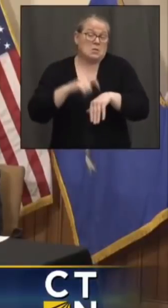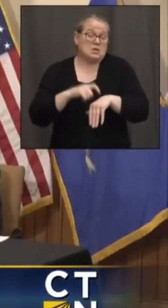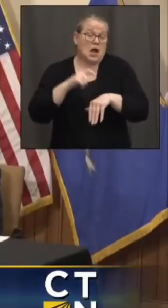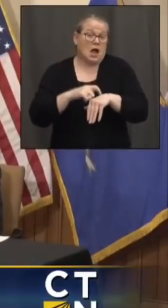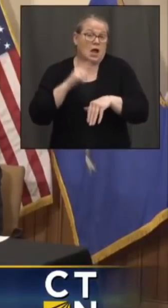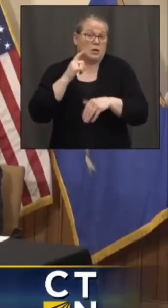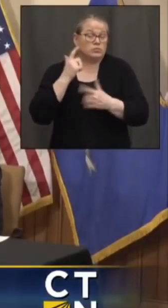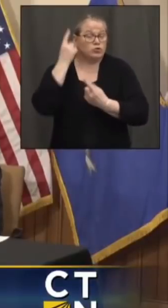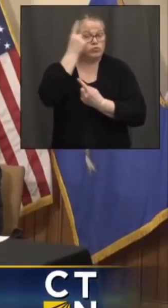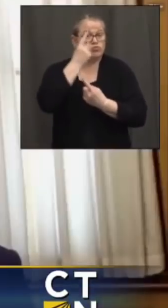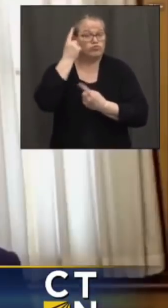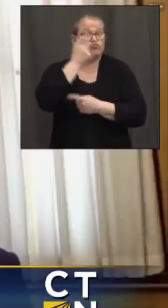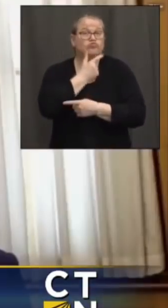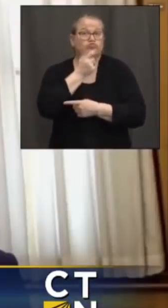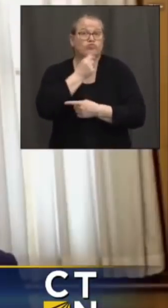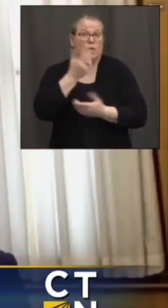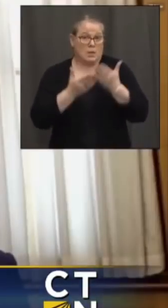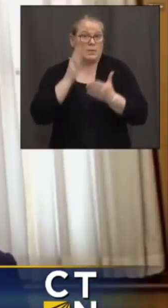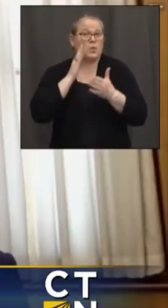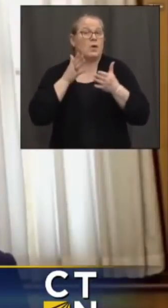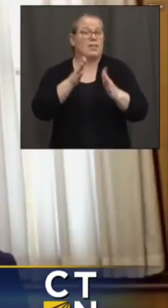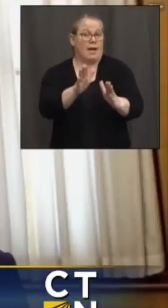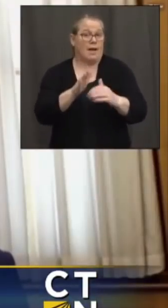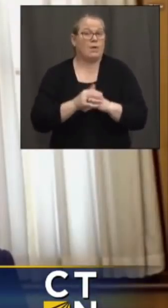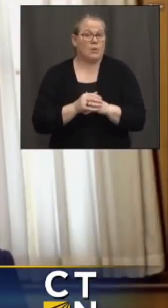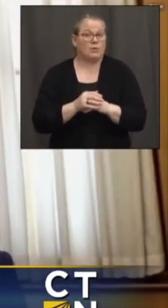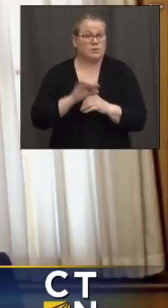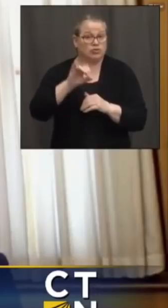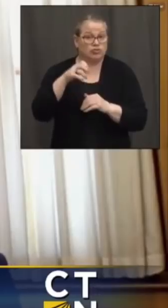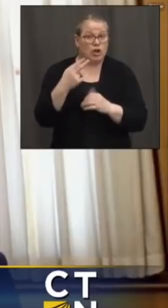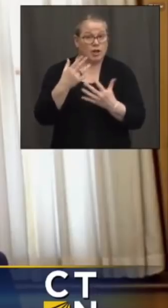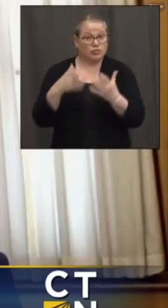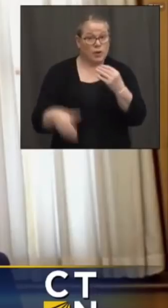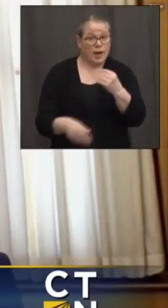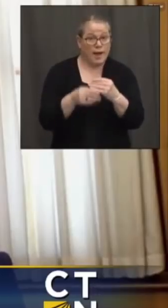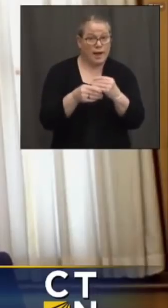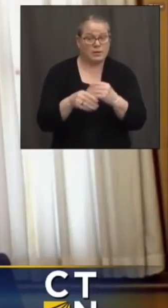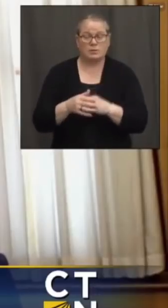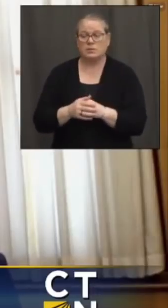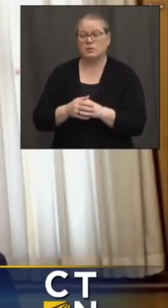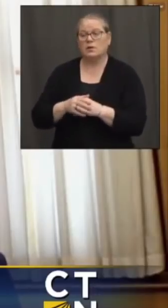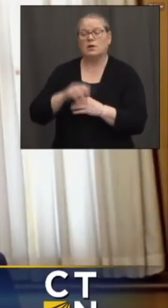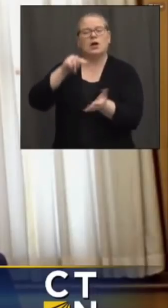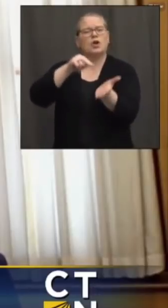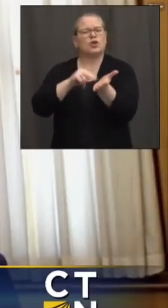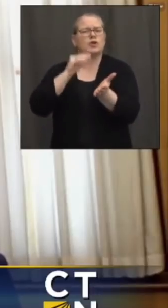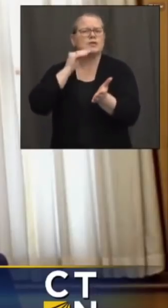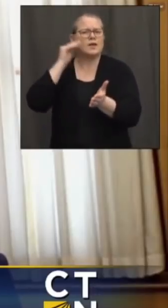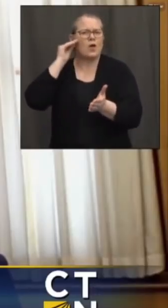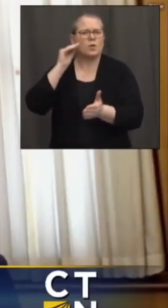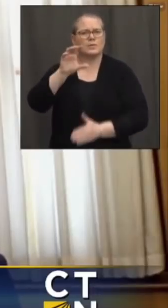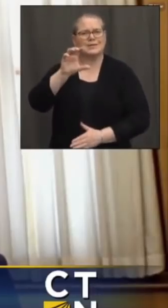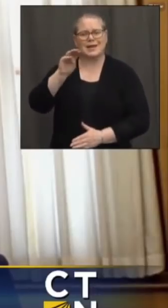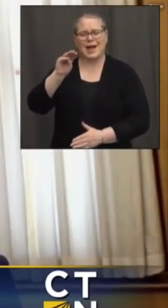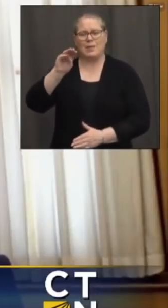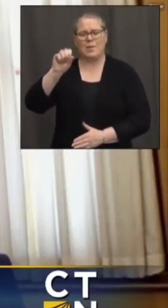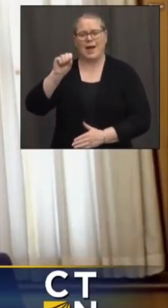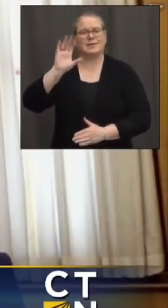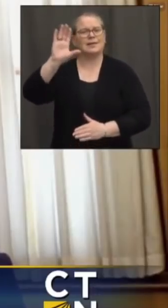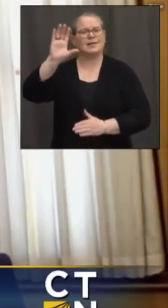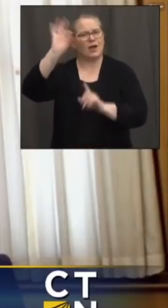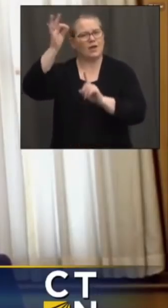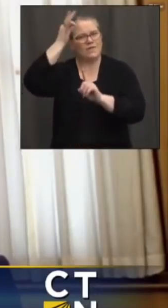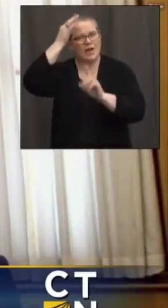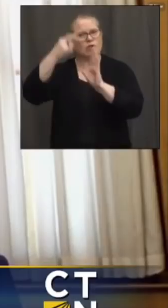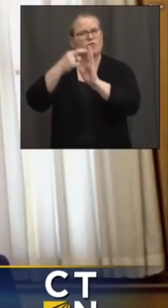around visitation in nursing homes is really dictated by the federal CMS regulations. And the good news is that as